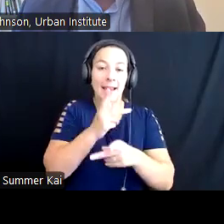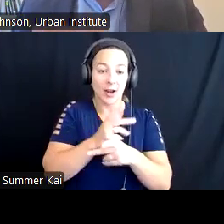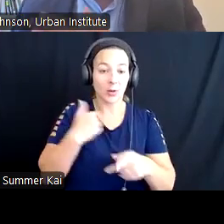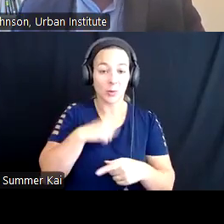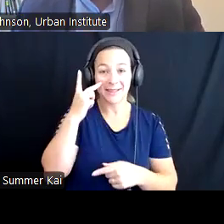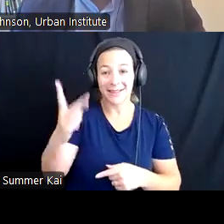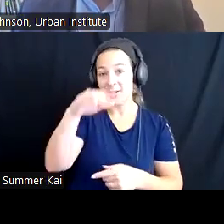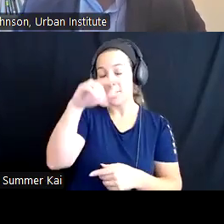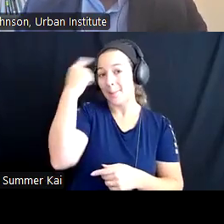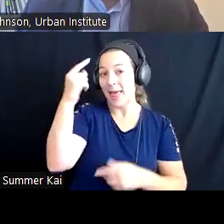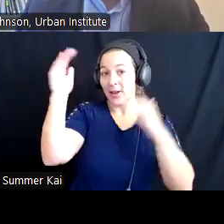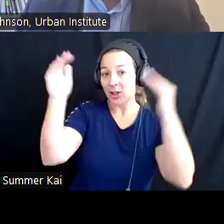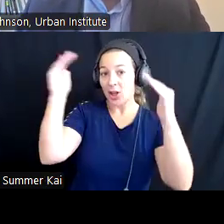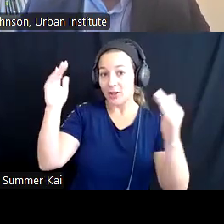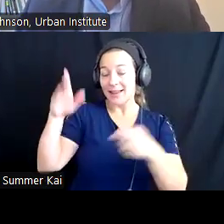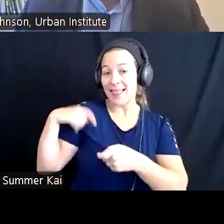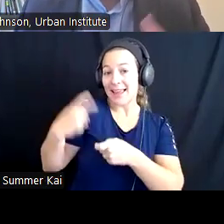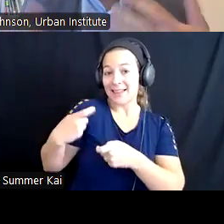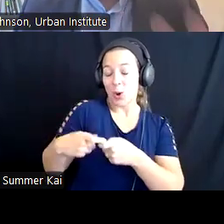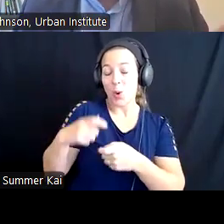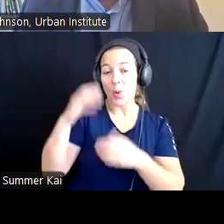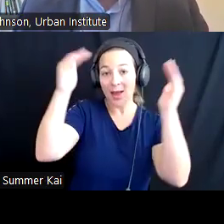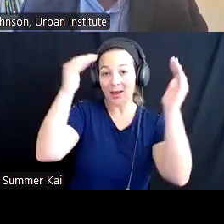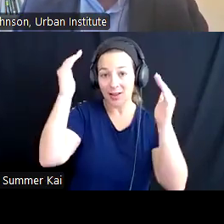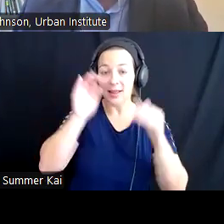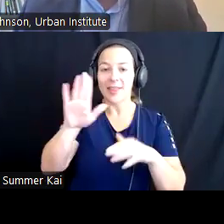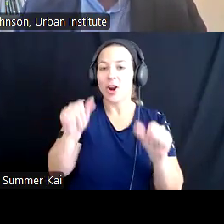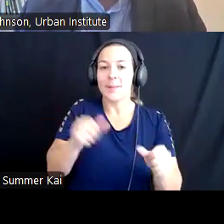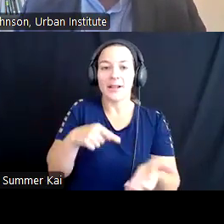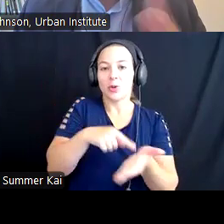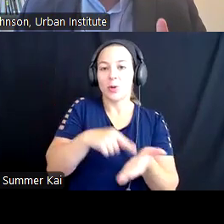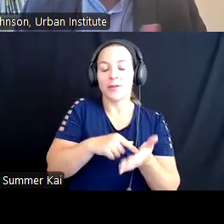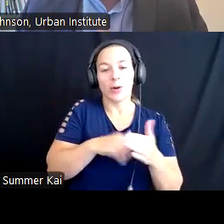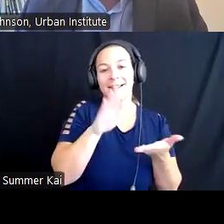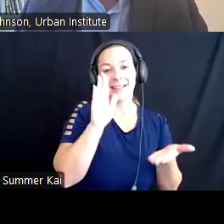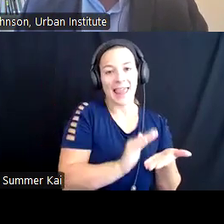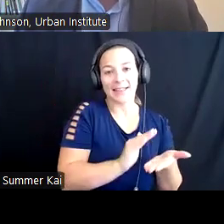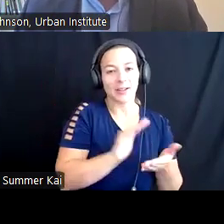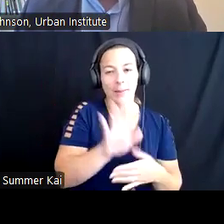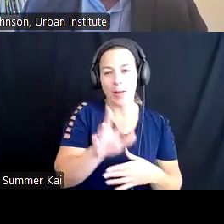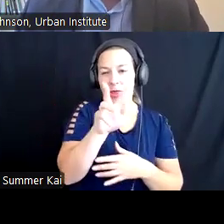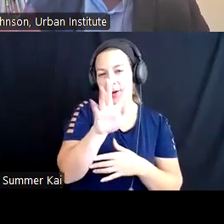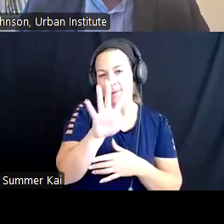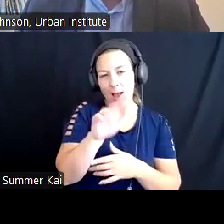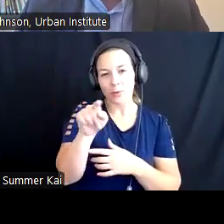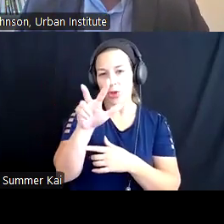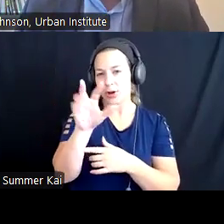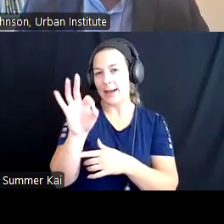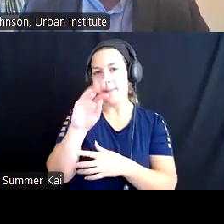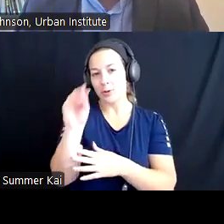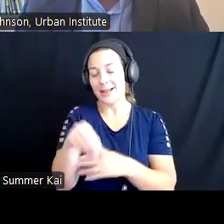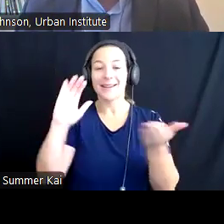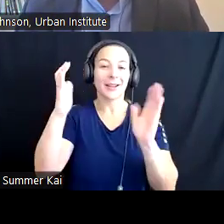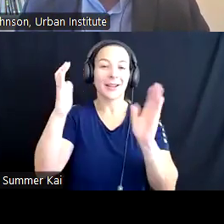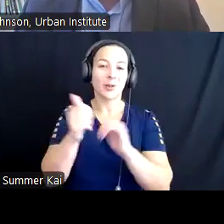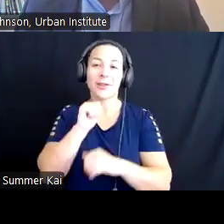Black adults and Latino adults, their ability to afford that is much less. It's only about 35, 39%, compared with